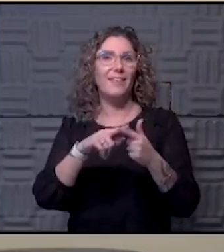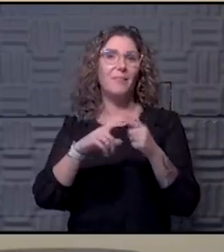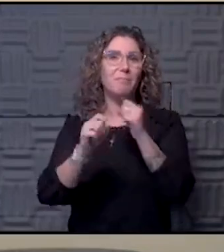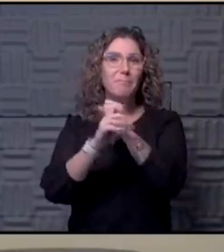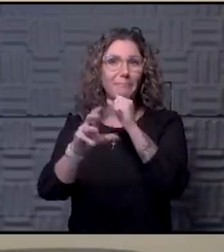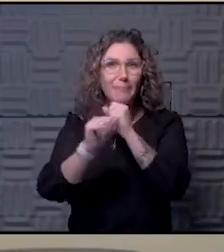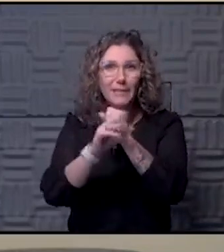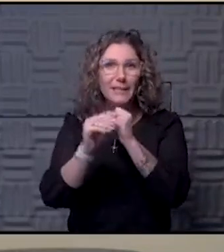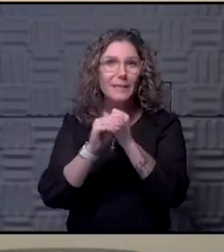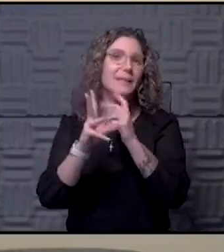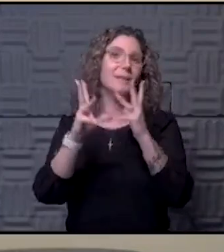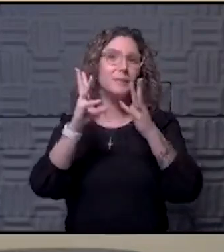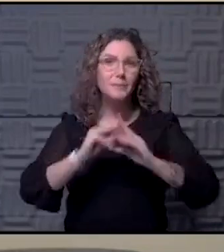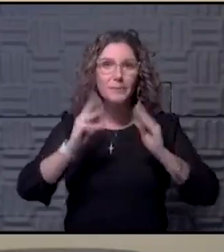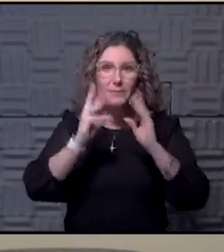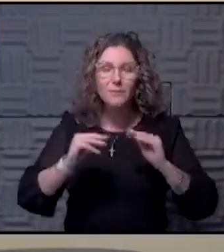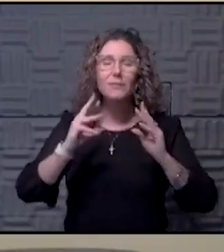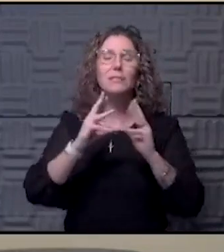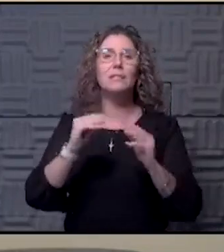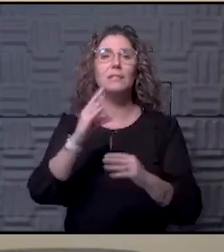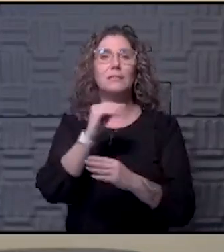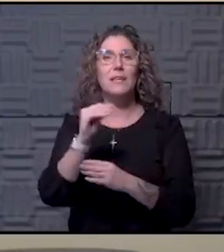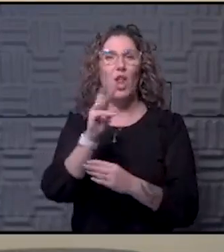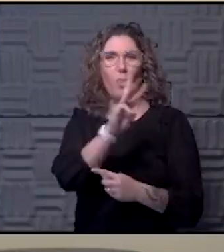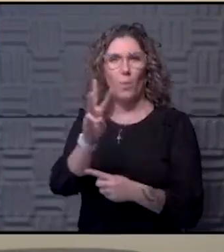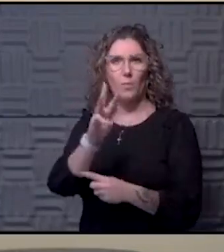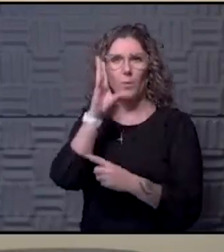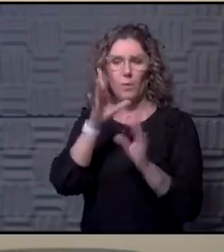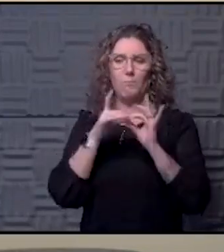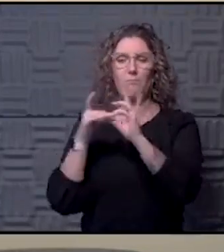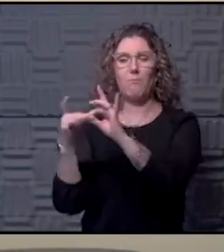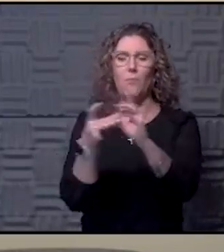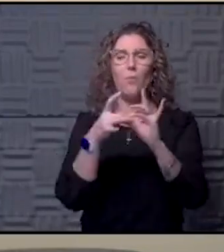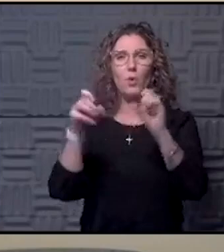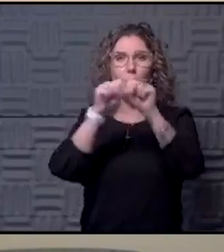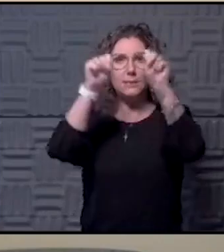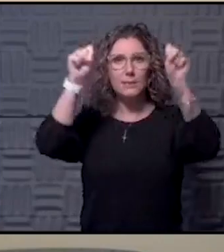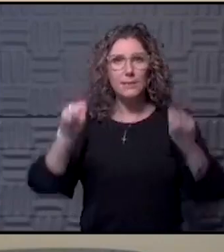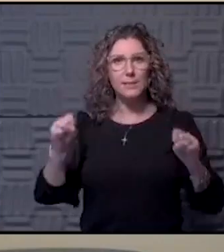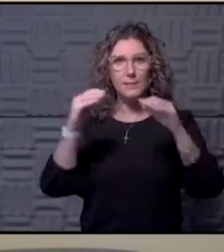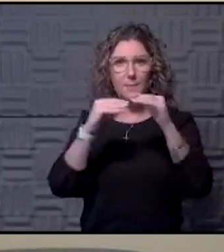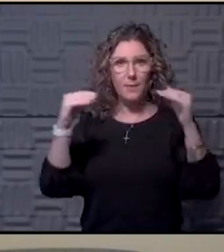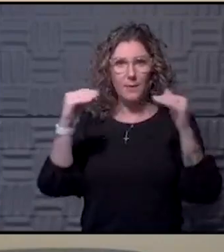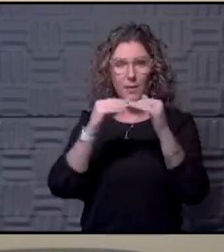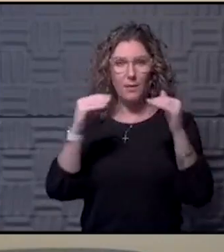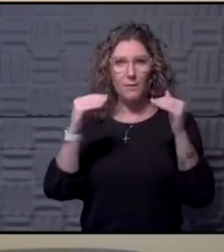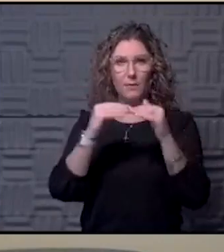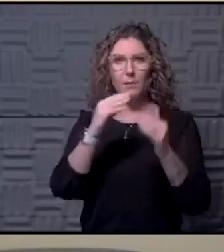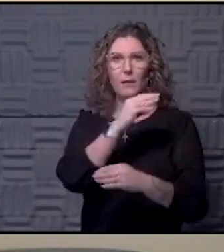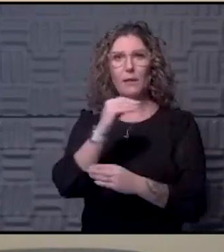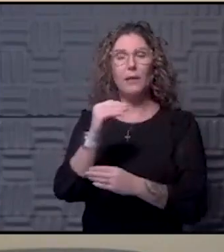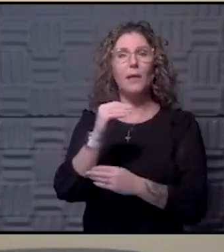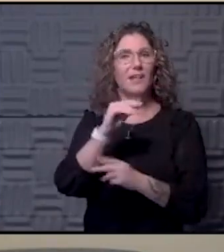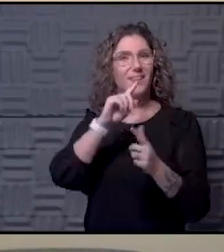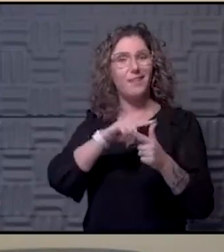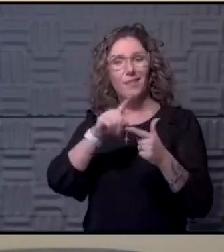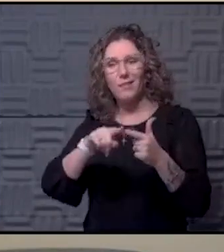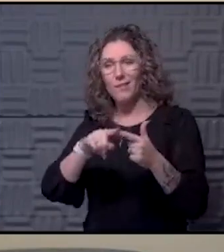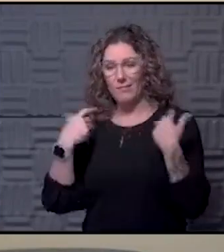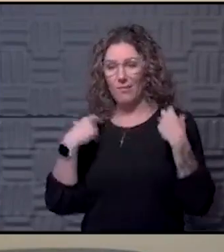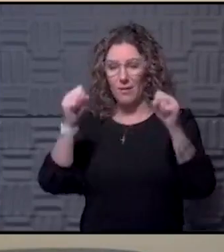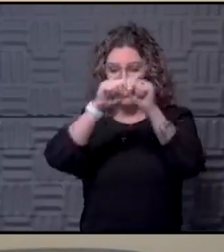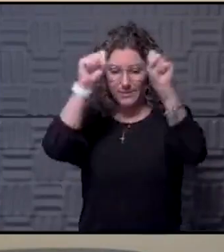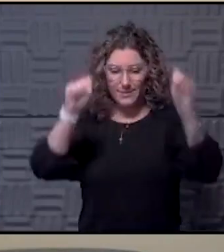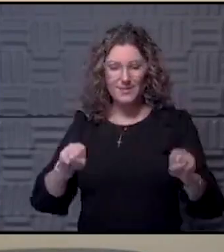webpage and those sorts of things. And so this will be coordinated really at the system level. And once the health system kind of gives us